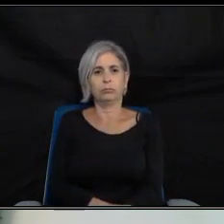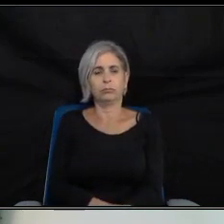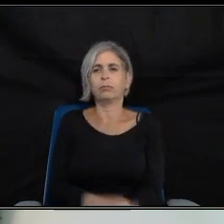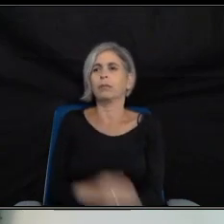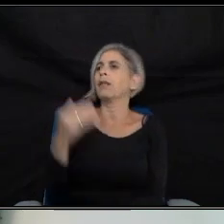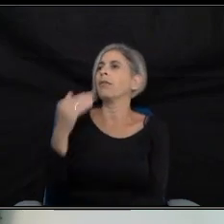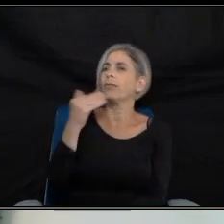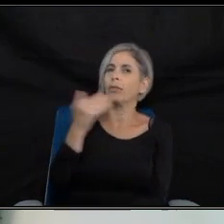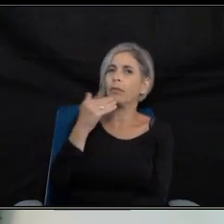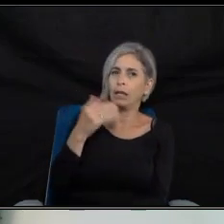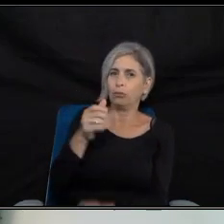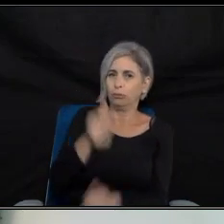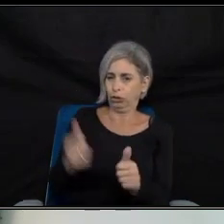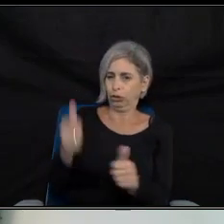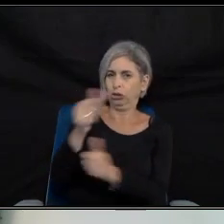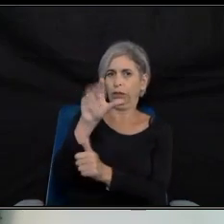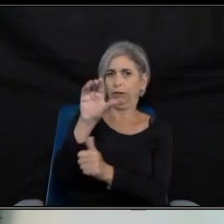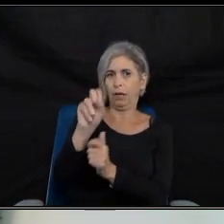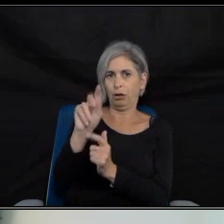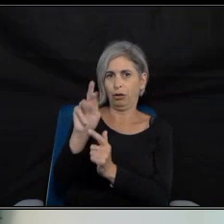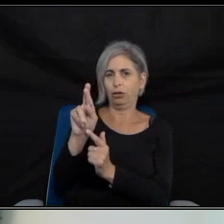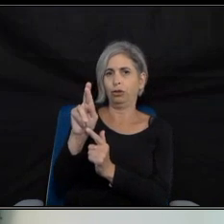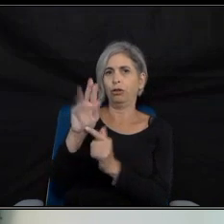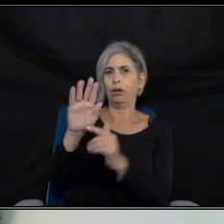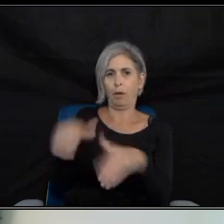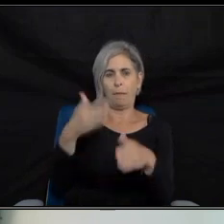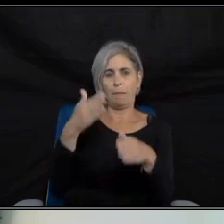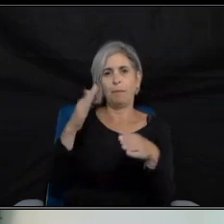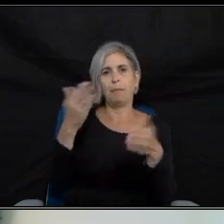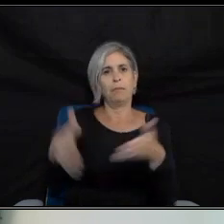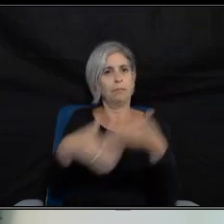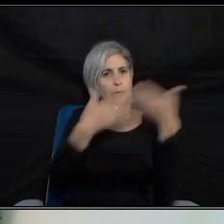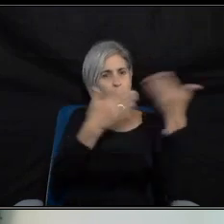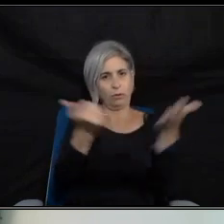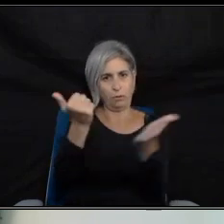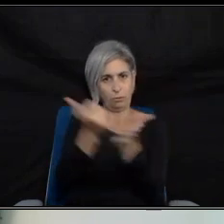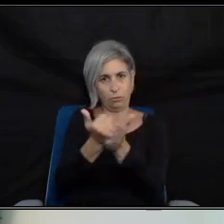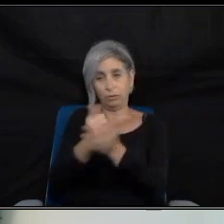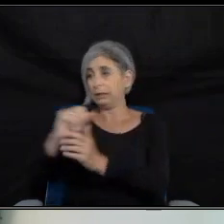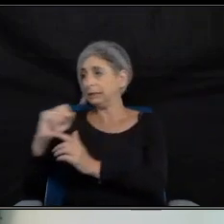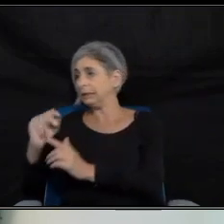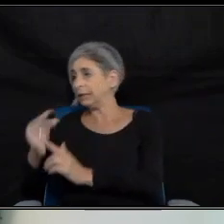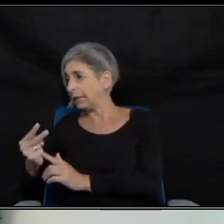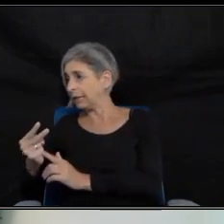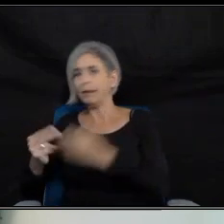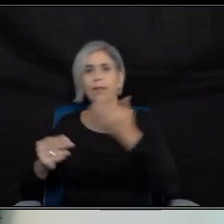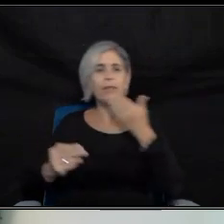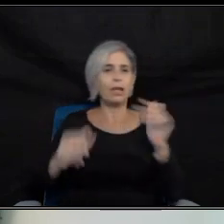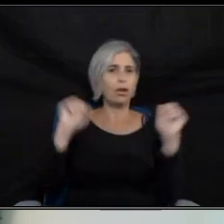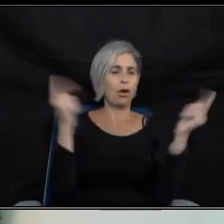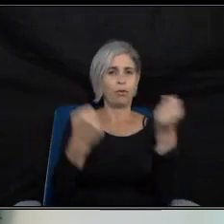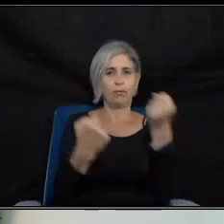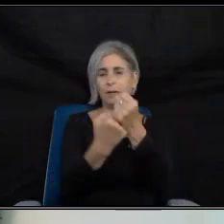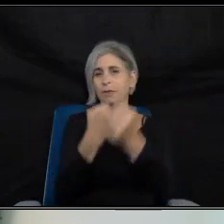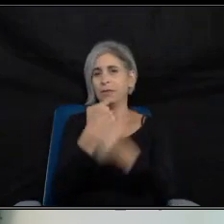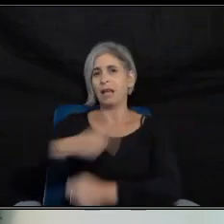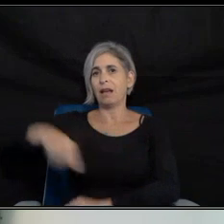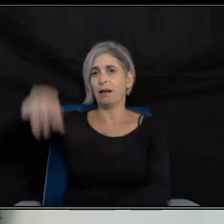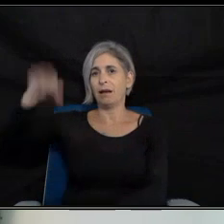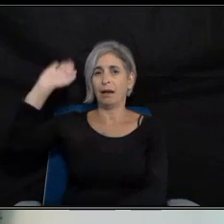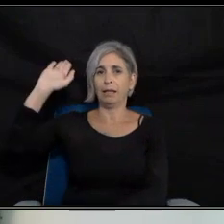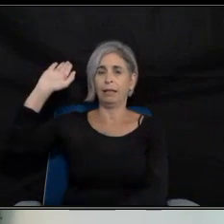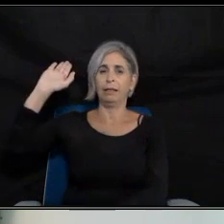Thank you, Chief Carter. Motion to approve. Second. Thank you. All those in favor state so by saying